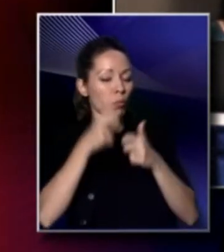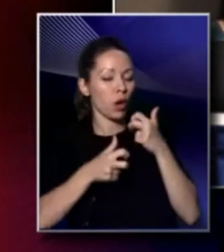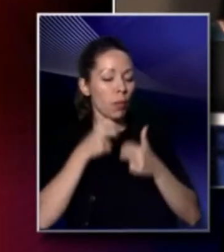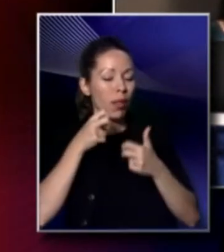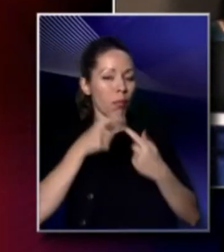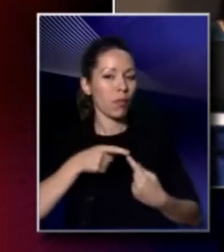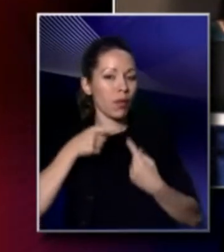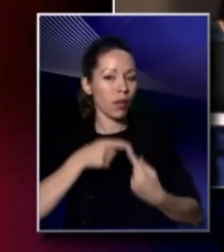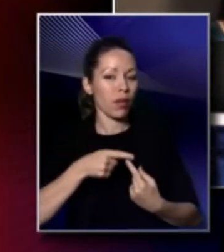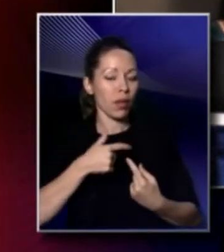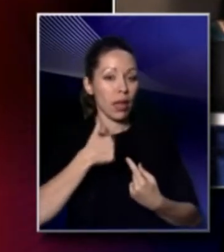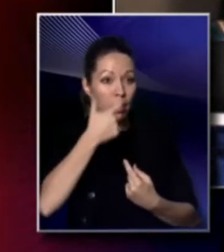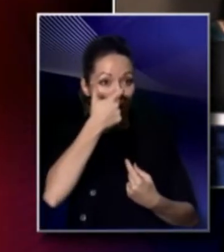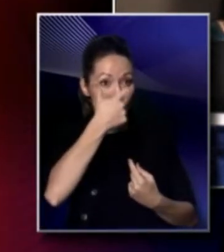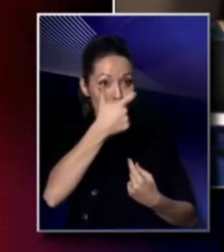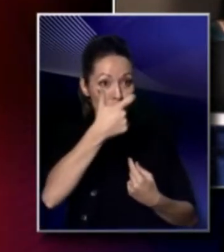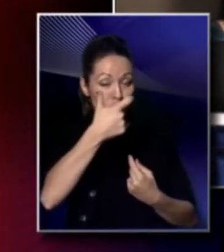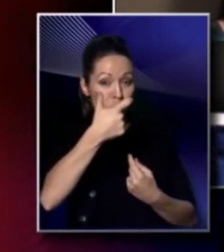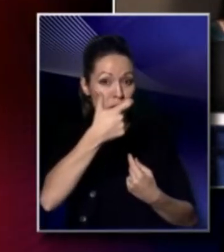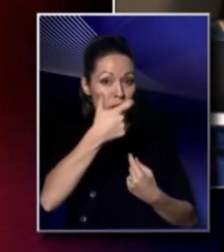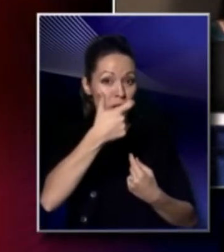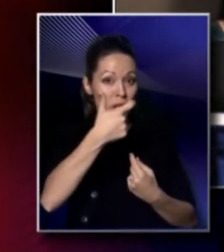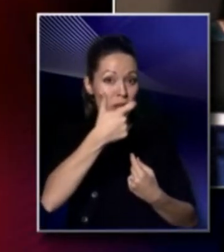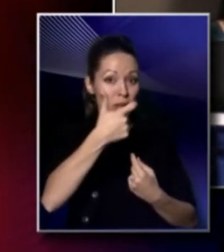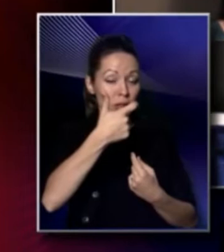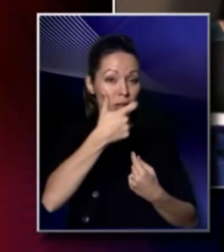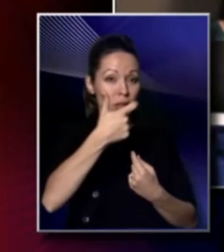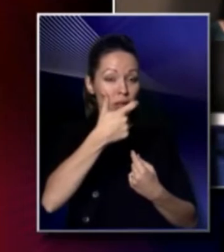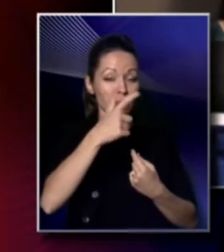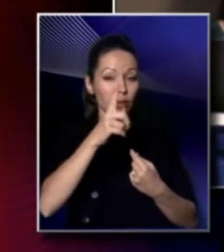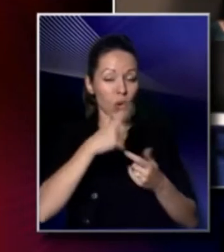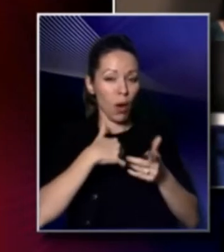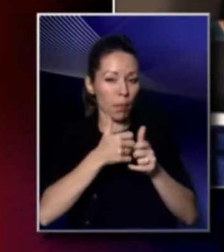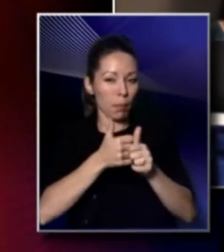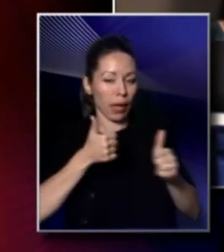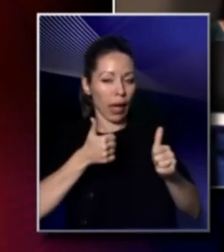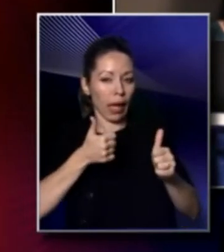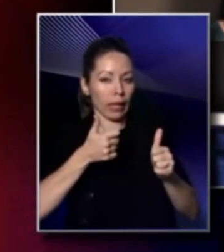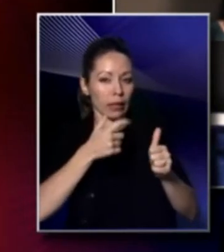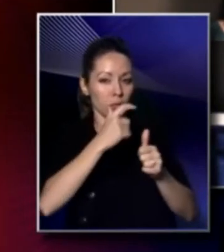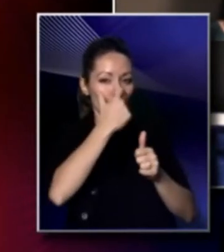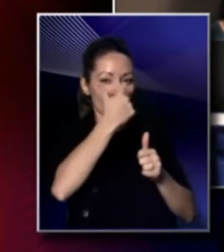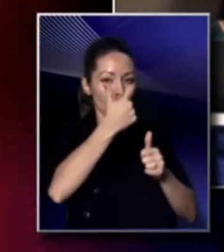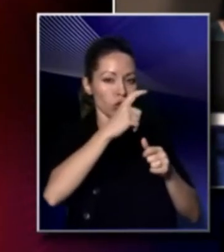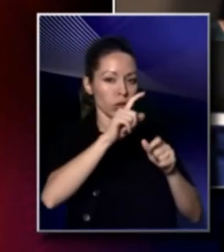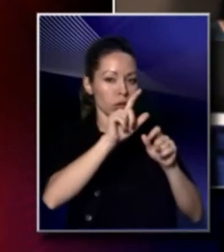I'm watching live stream, so if you give me just one moment to catch up.